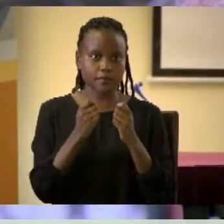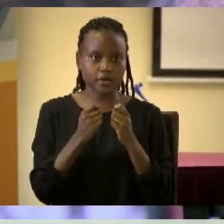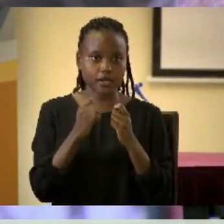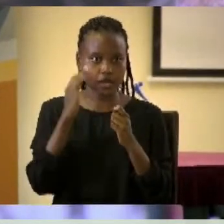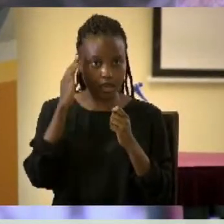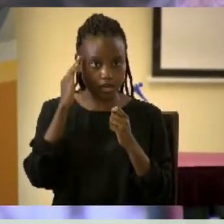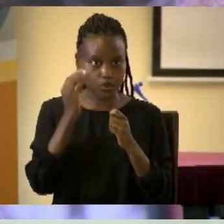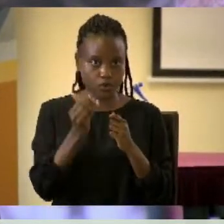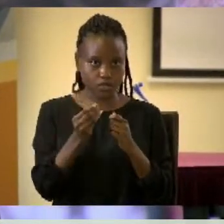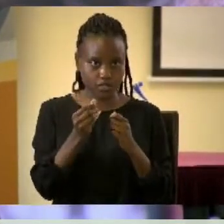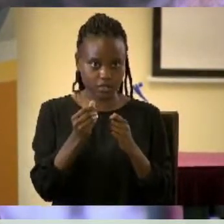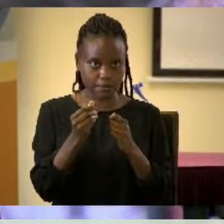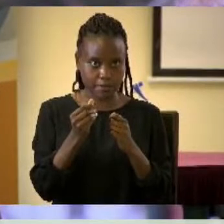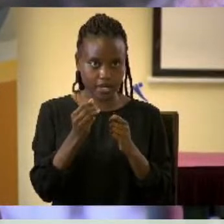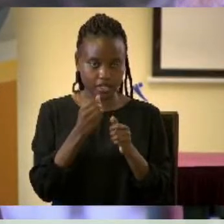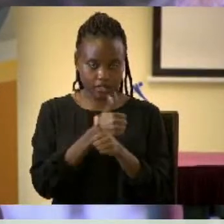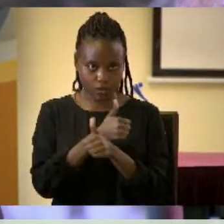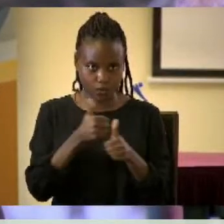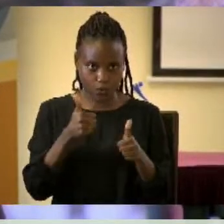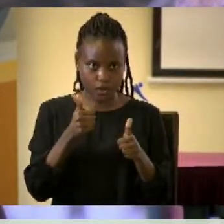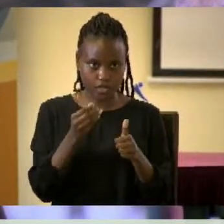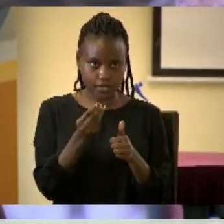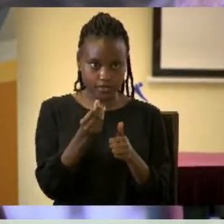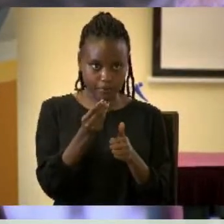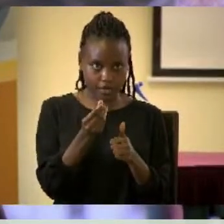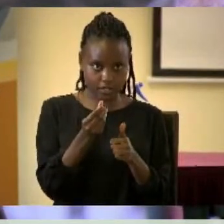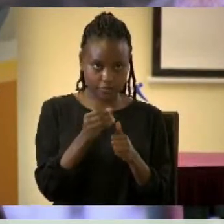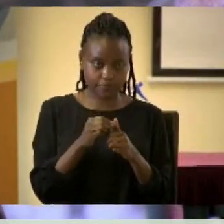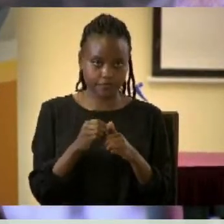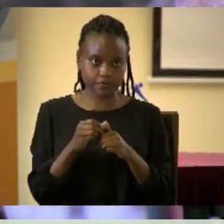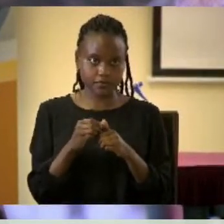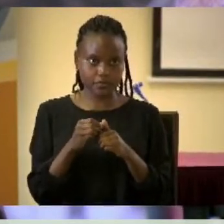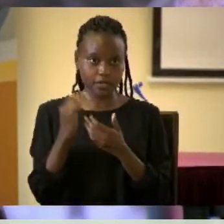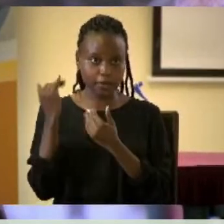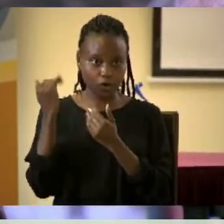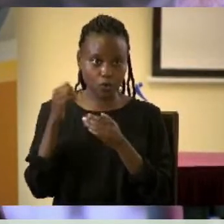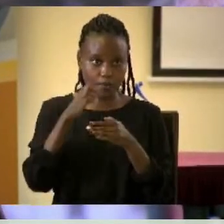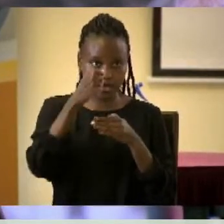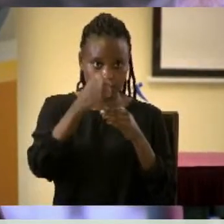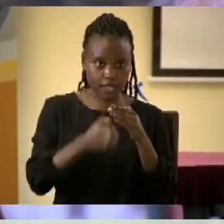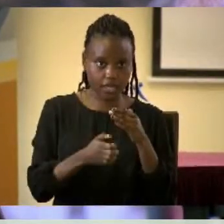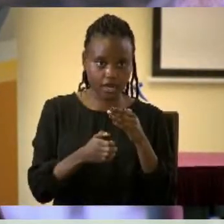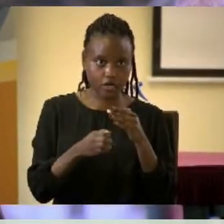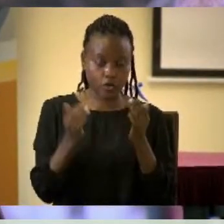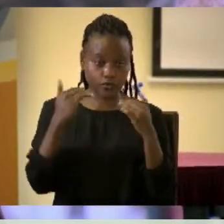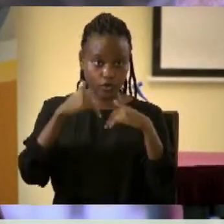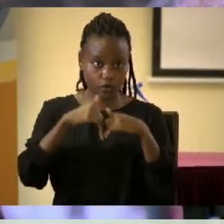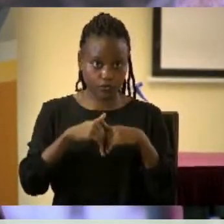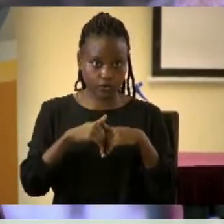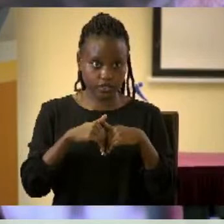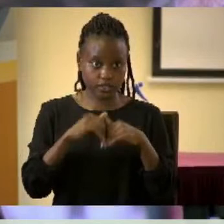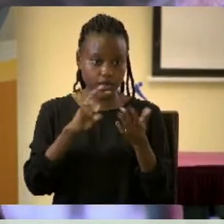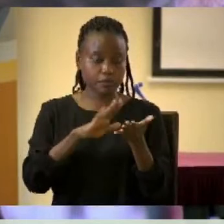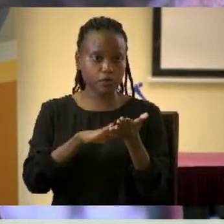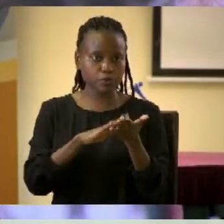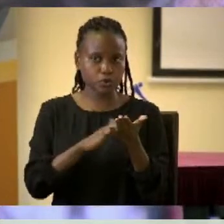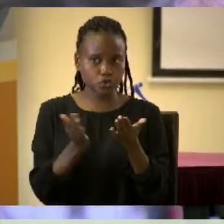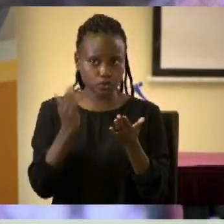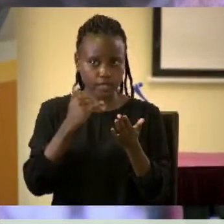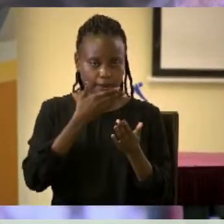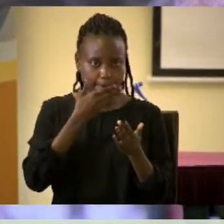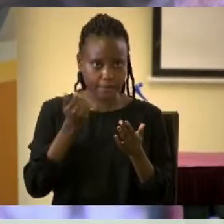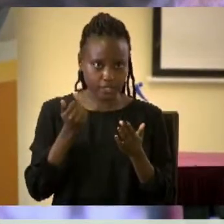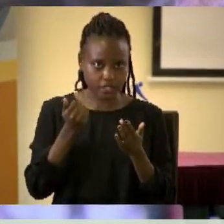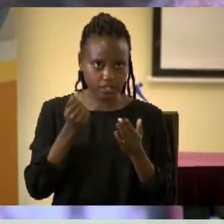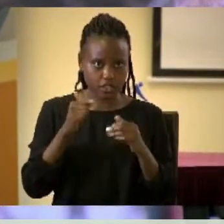well spent, and it is my hope that by the end of this gathering, we will come up with concrete proposals that will enable